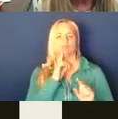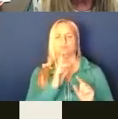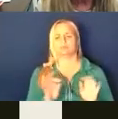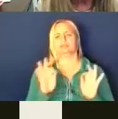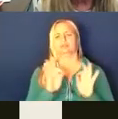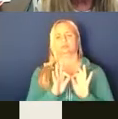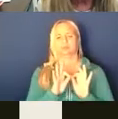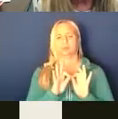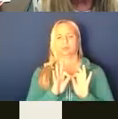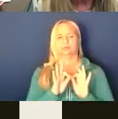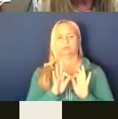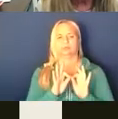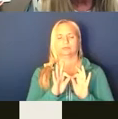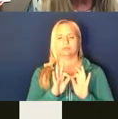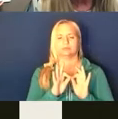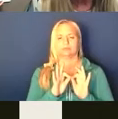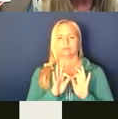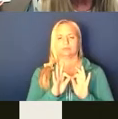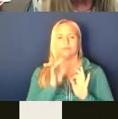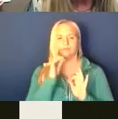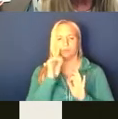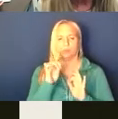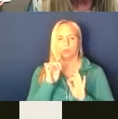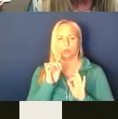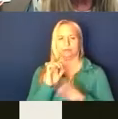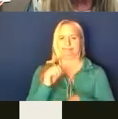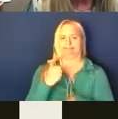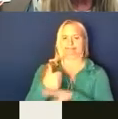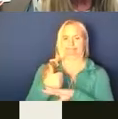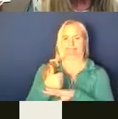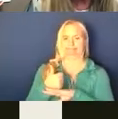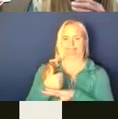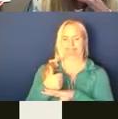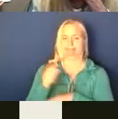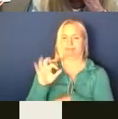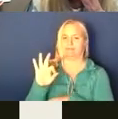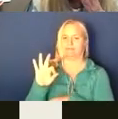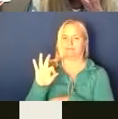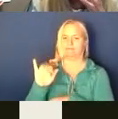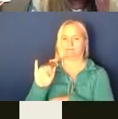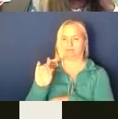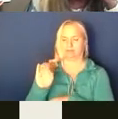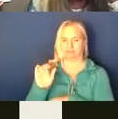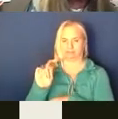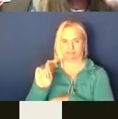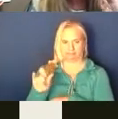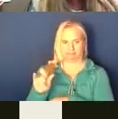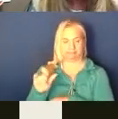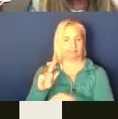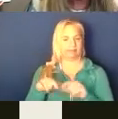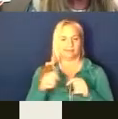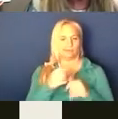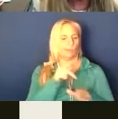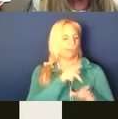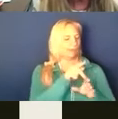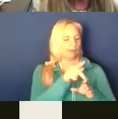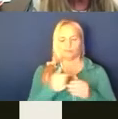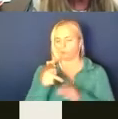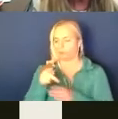in implementation fidelity, because again, as we talk about how you can't separate the personal from the